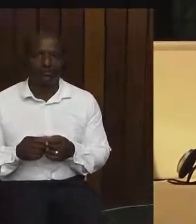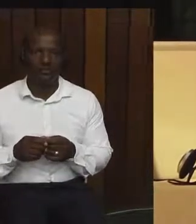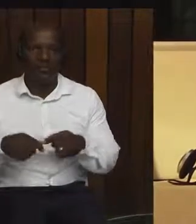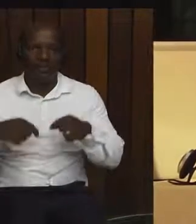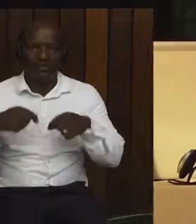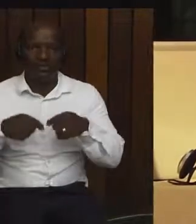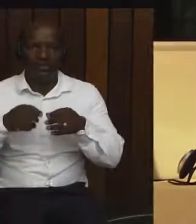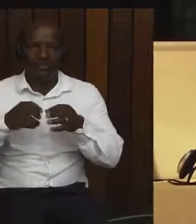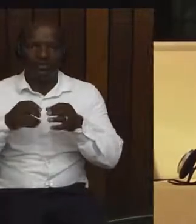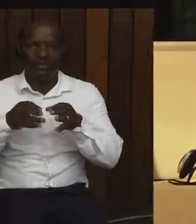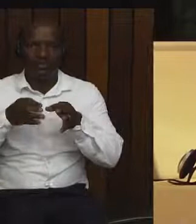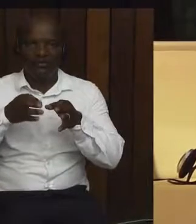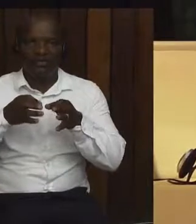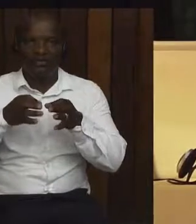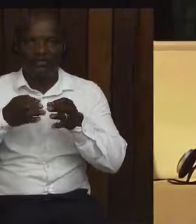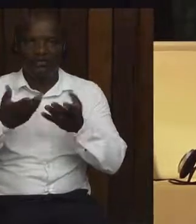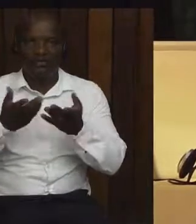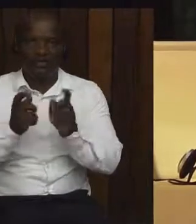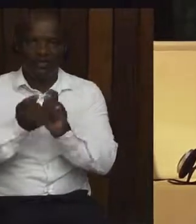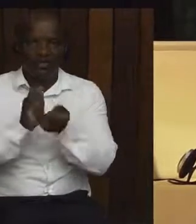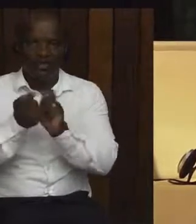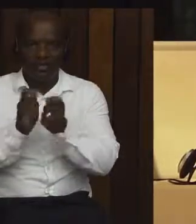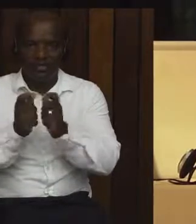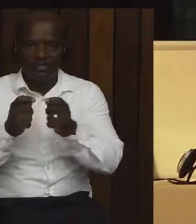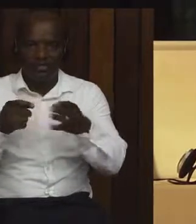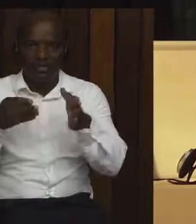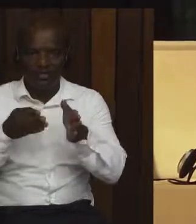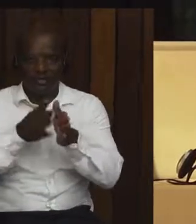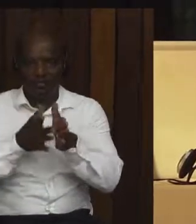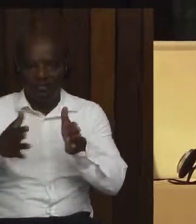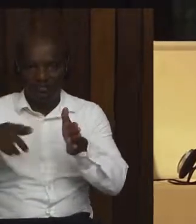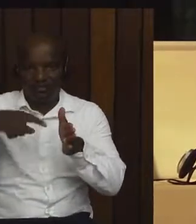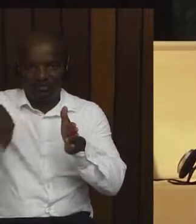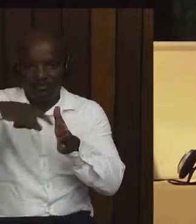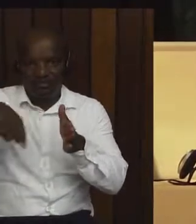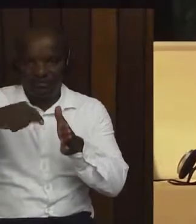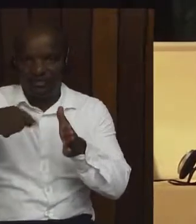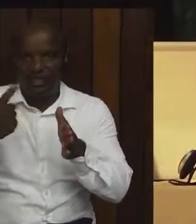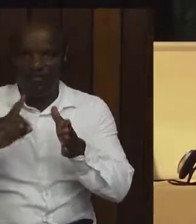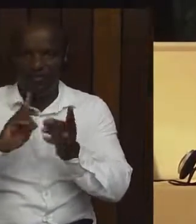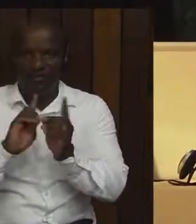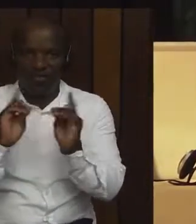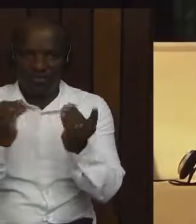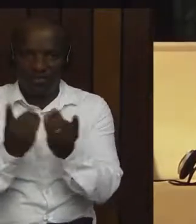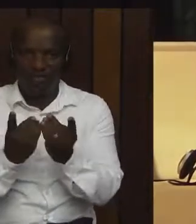adjustment period, the budget of the department, of which is Roads and Transport, was